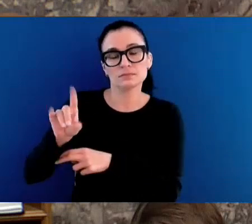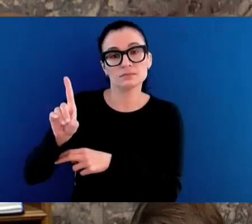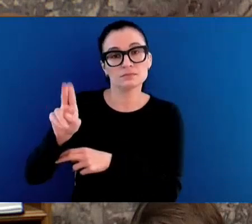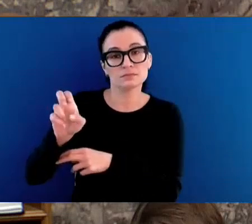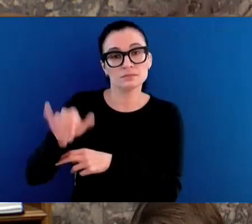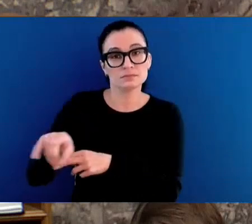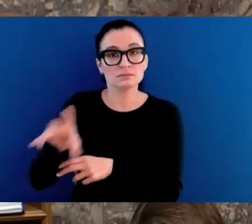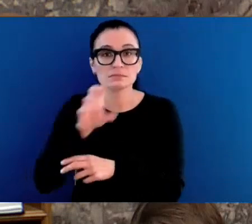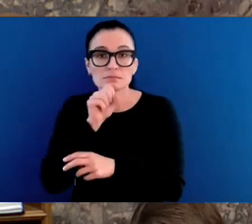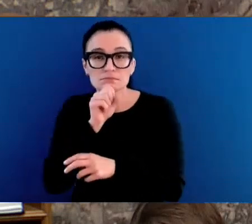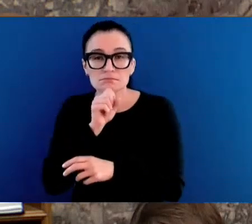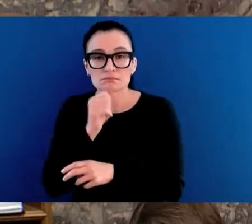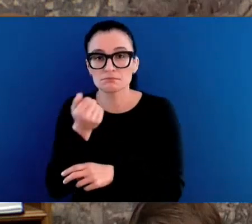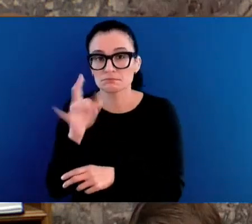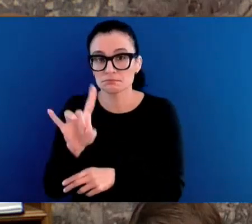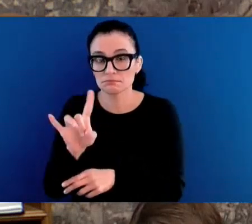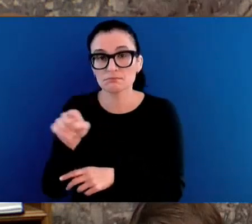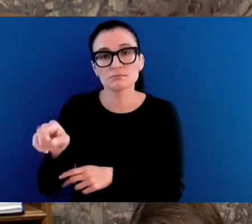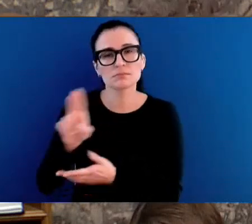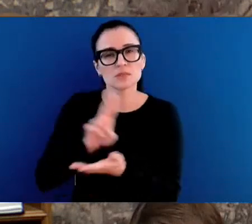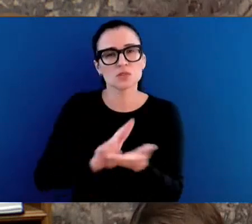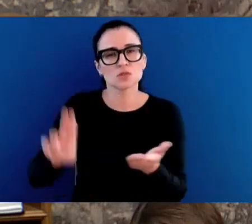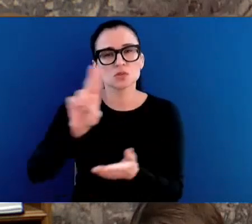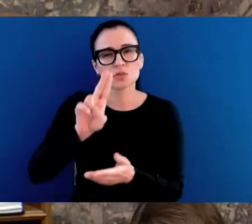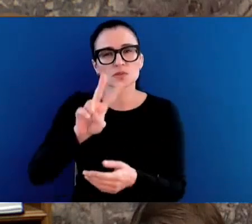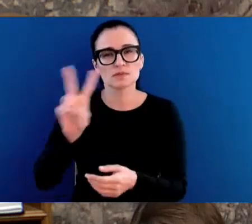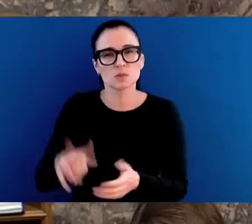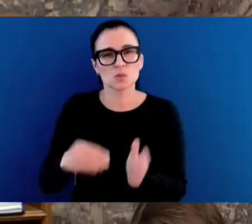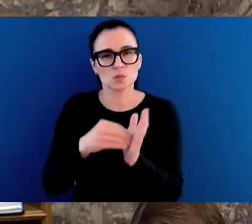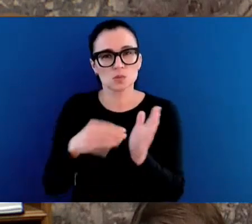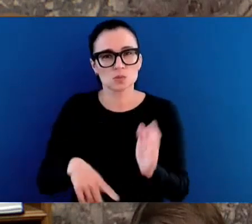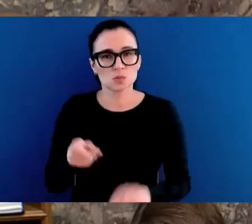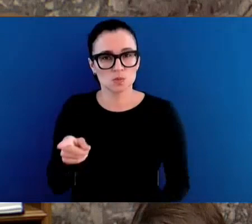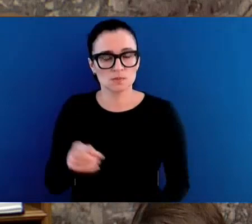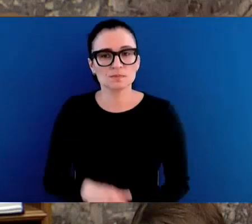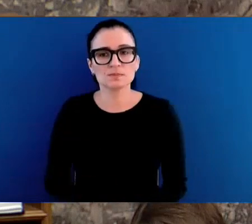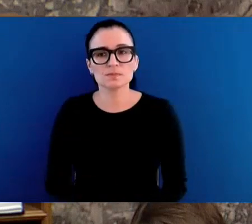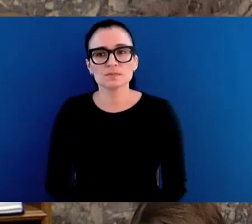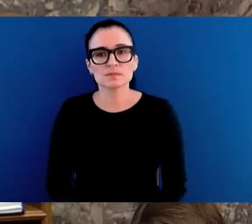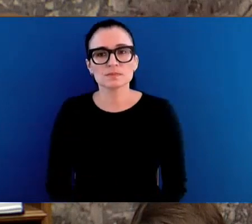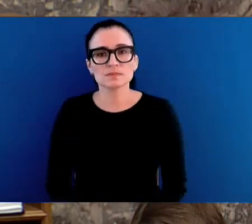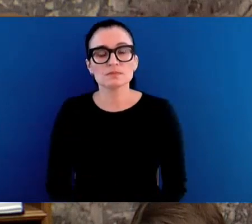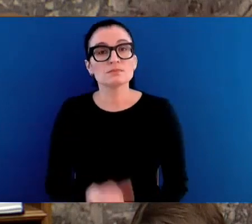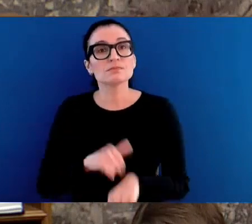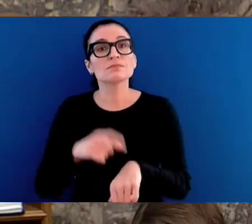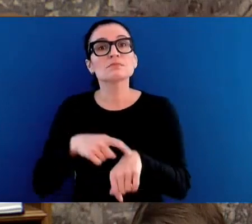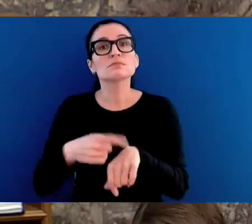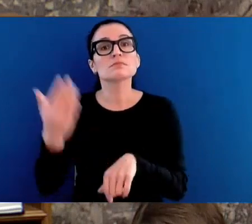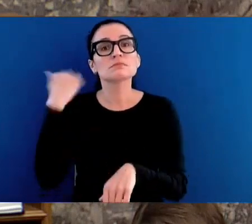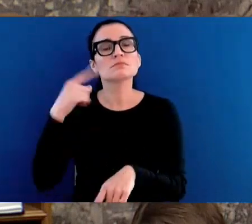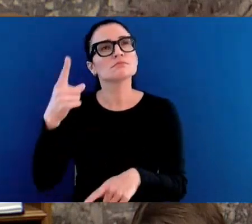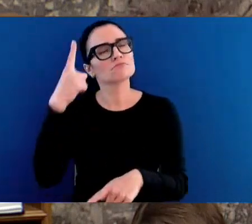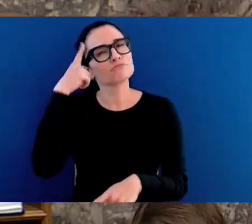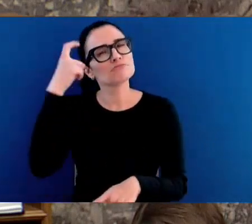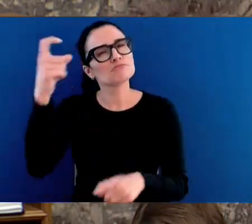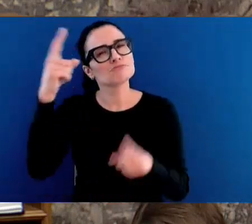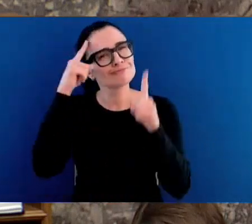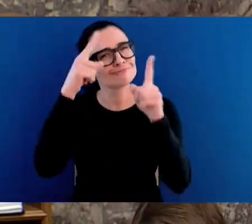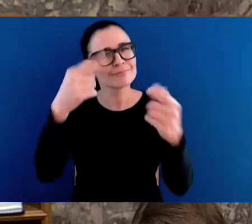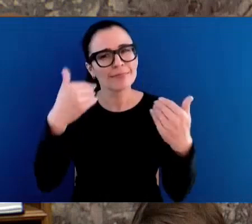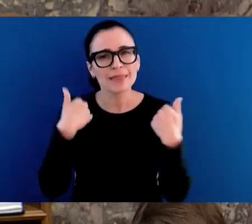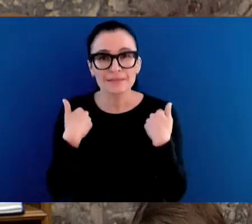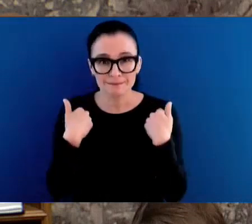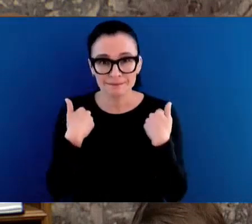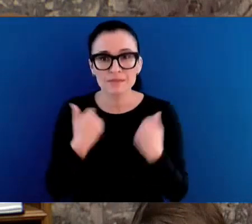life and promise for the future. Tragically, her bright future was ended by a preventable overdose,